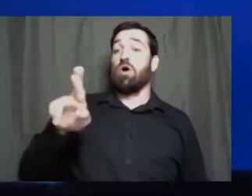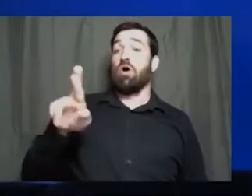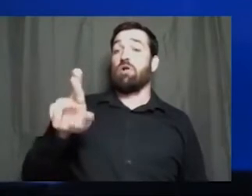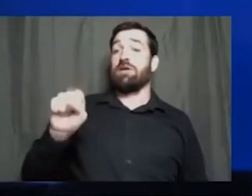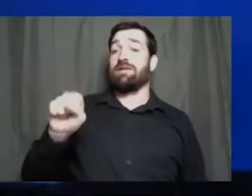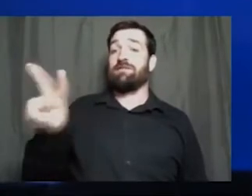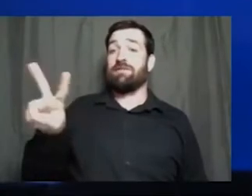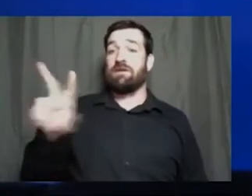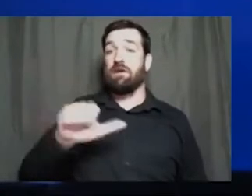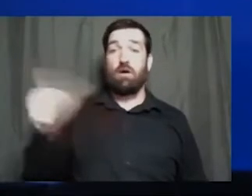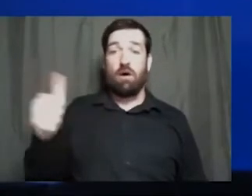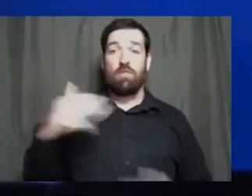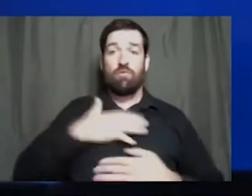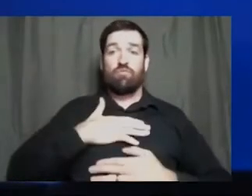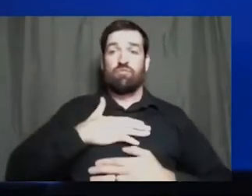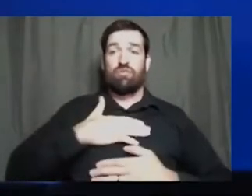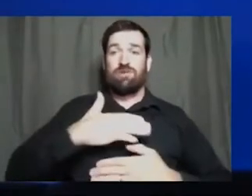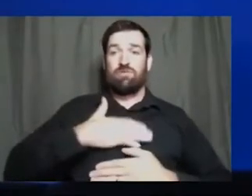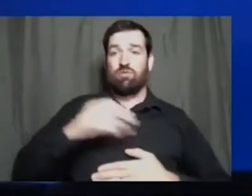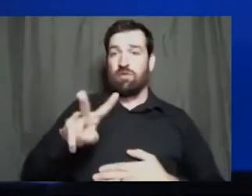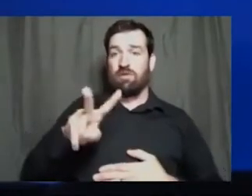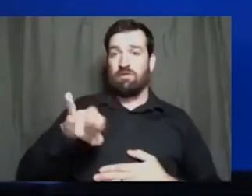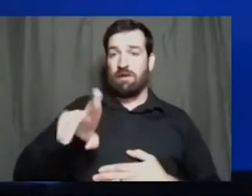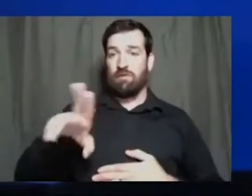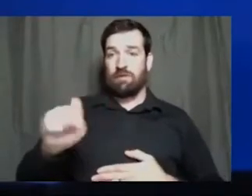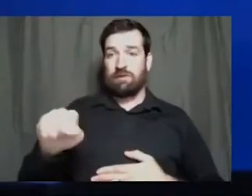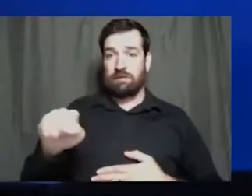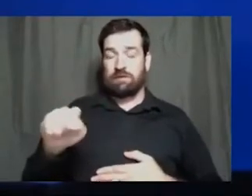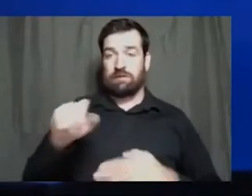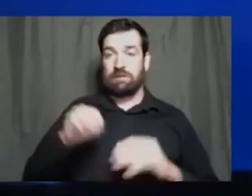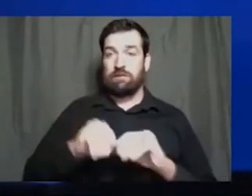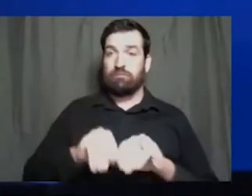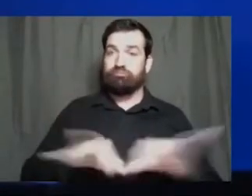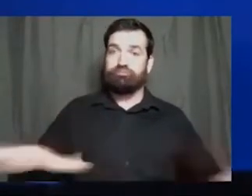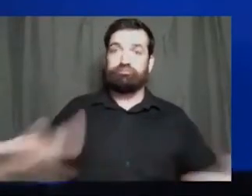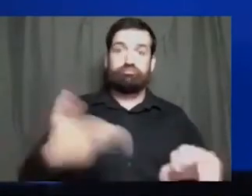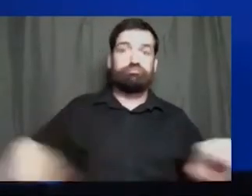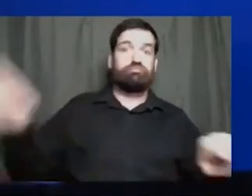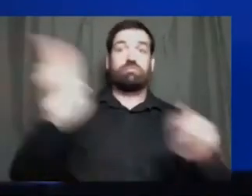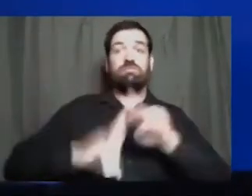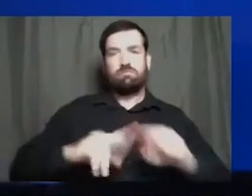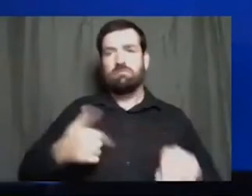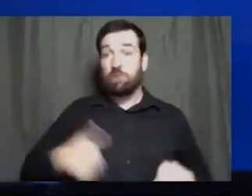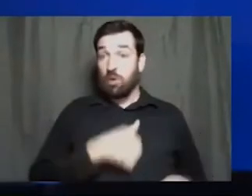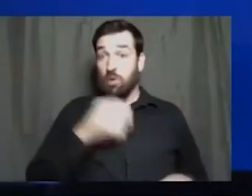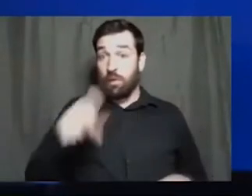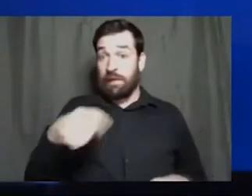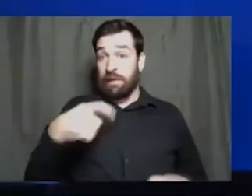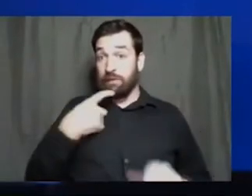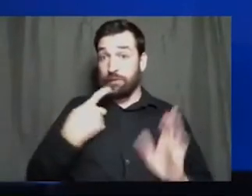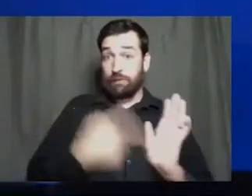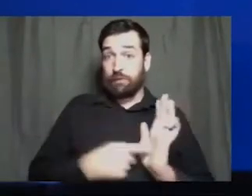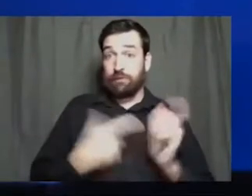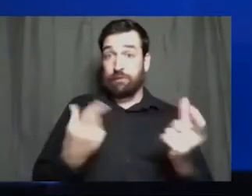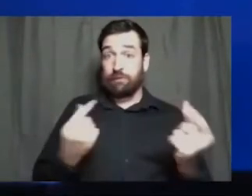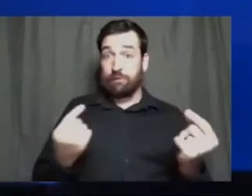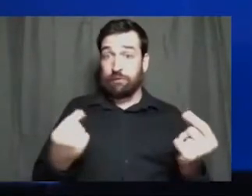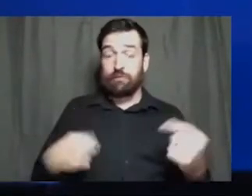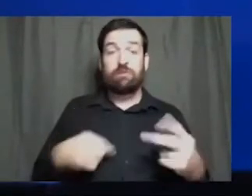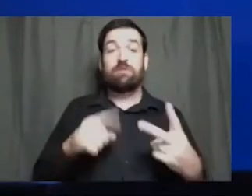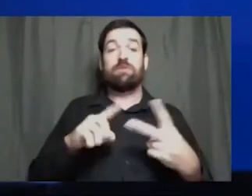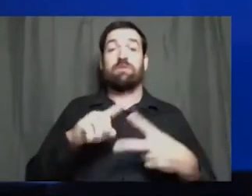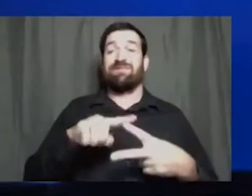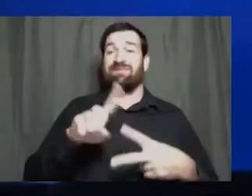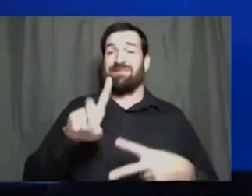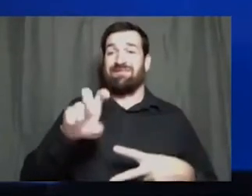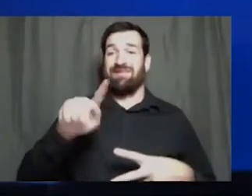viruses at the same time as with COVID in children. And I think what we need to just acknowledge is, A, Delta virus is taking the lives of those